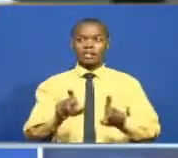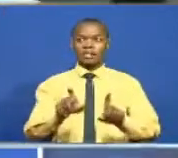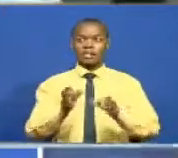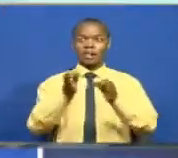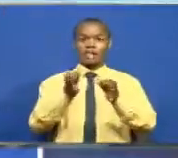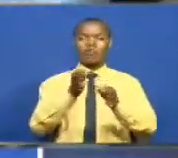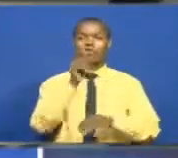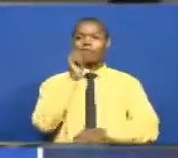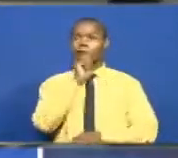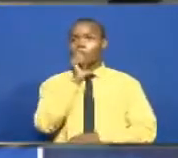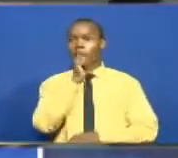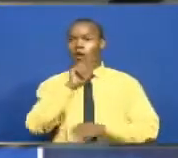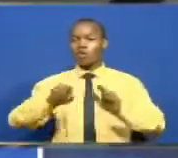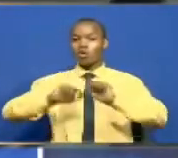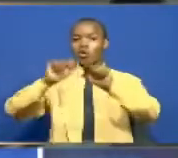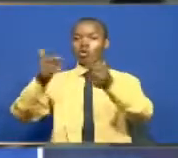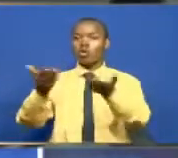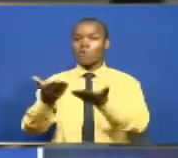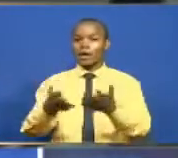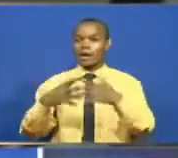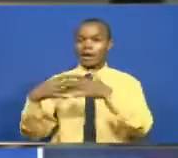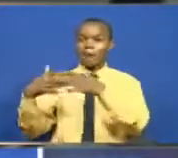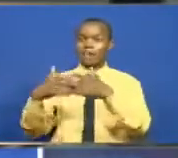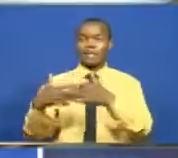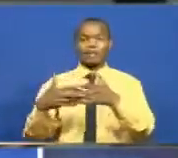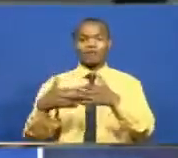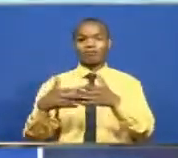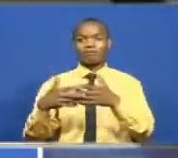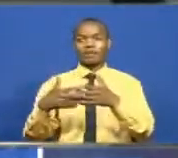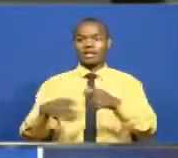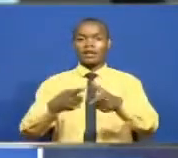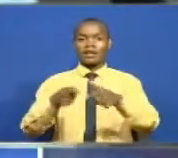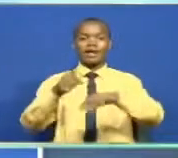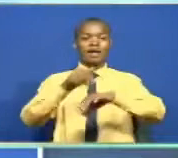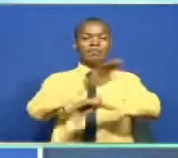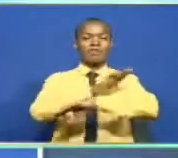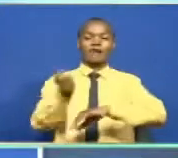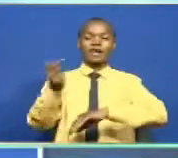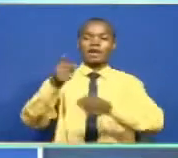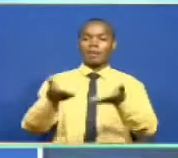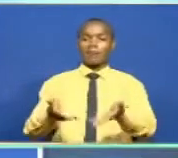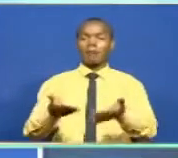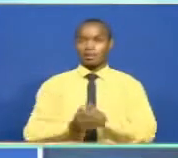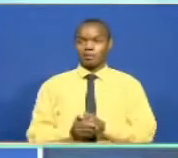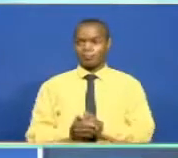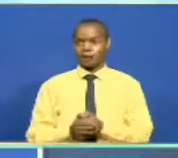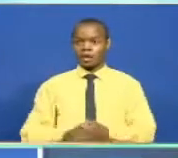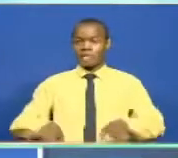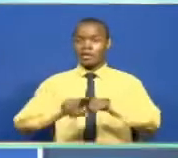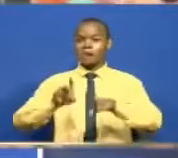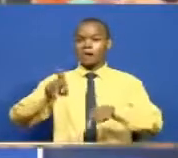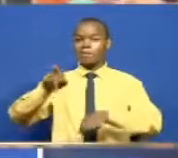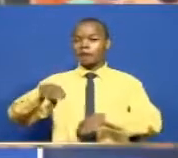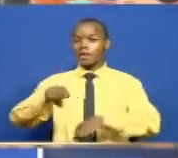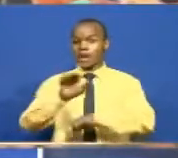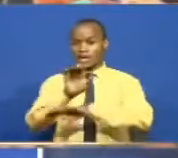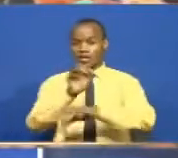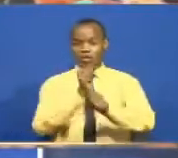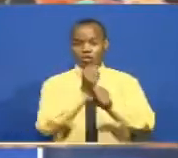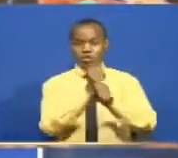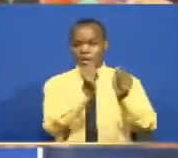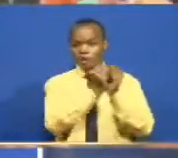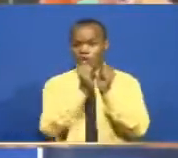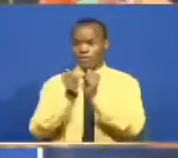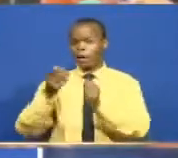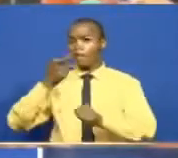miraa labda aende Marekani huko ale huko alafu jioni ndio arudi hapa. Mwinyi is also calling for collaboration between